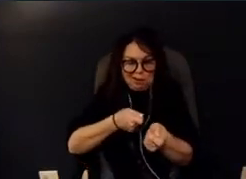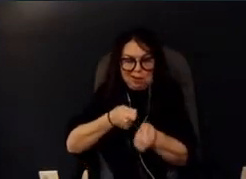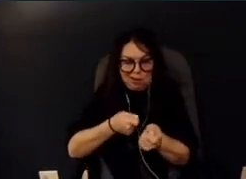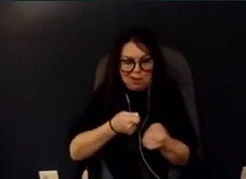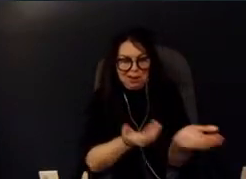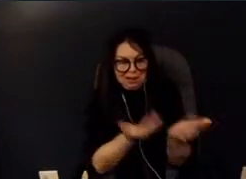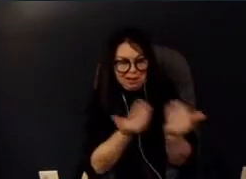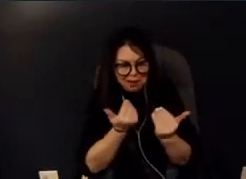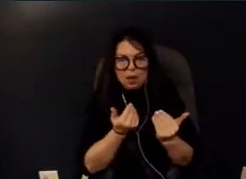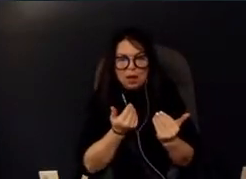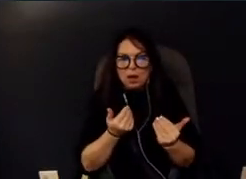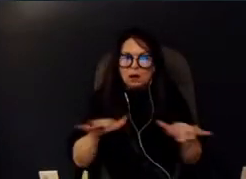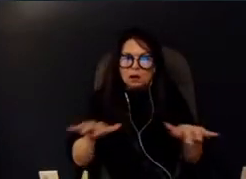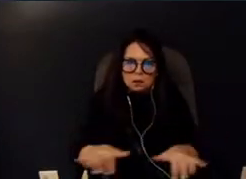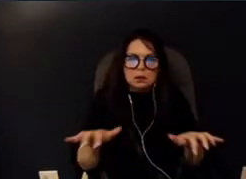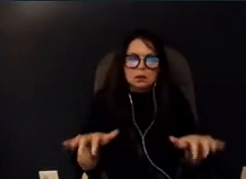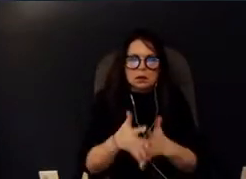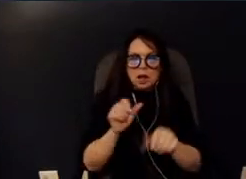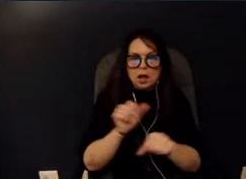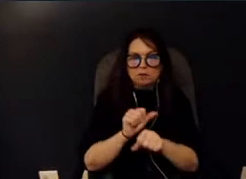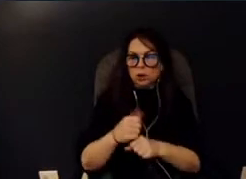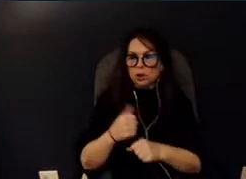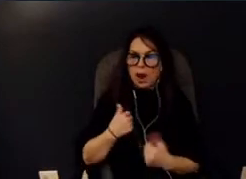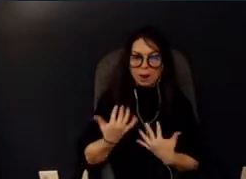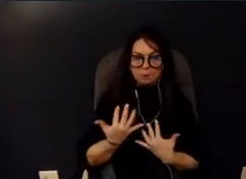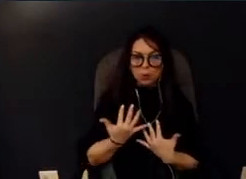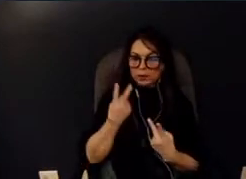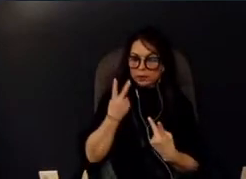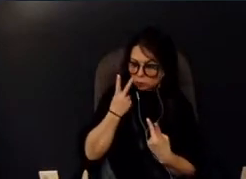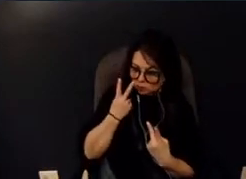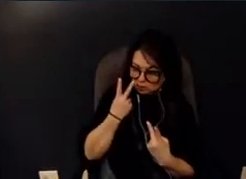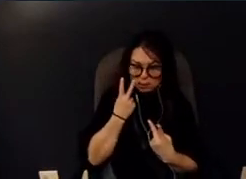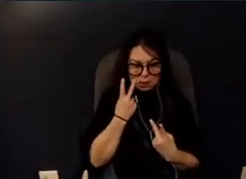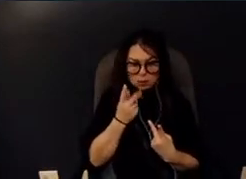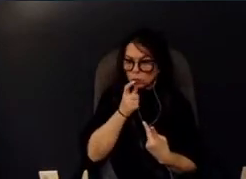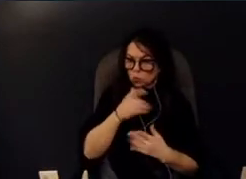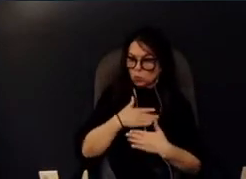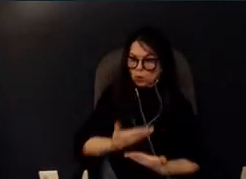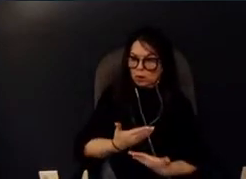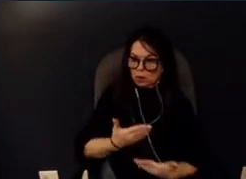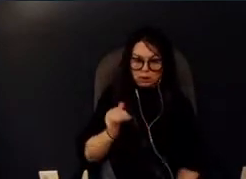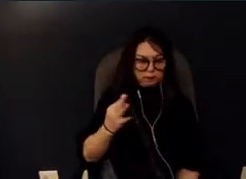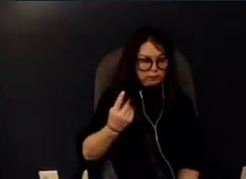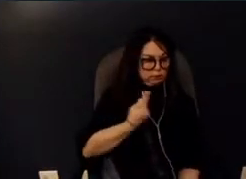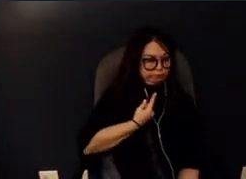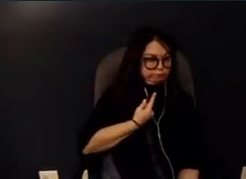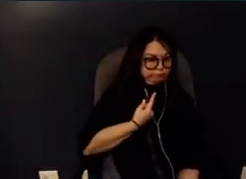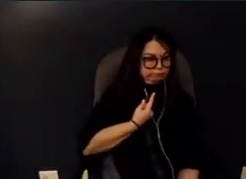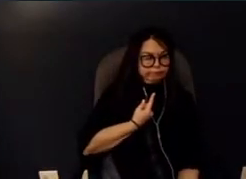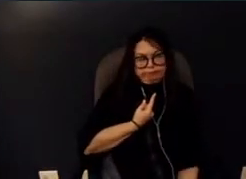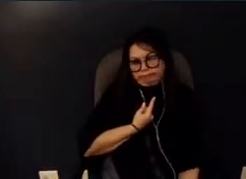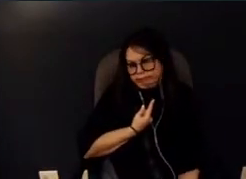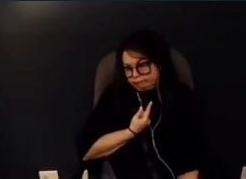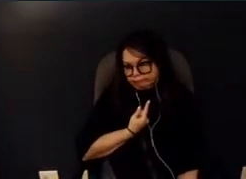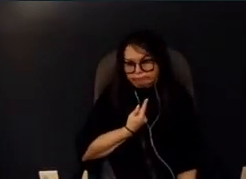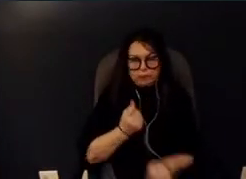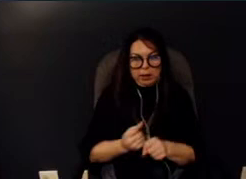who's willing to do that work. And if it's just me, then we probably won't get there next year.